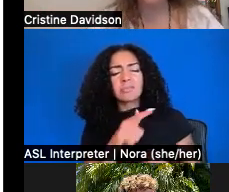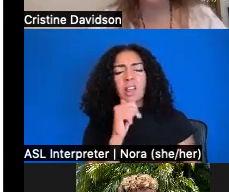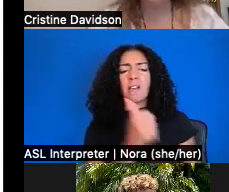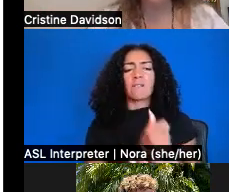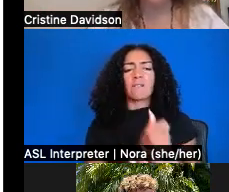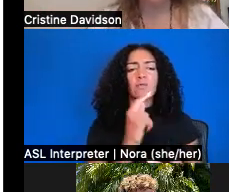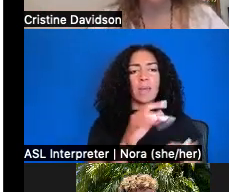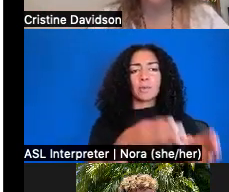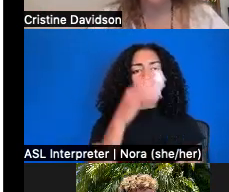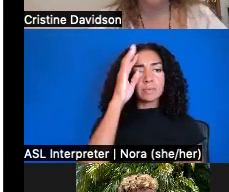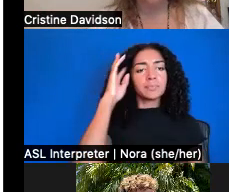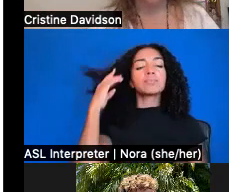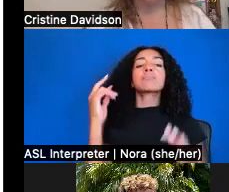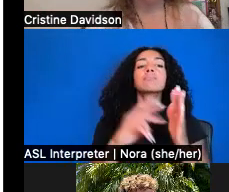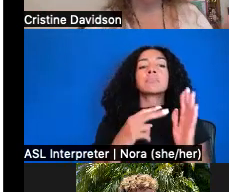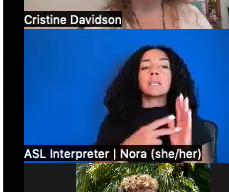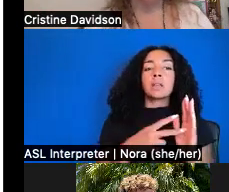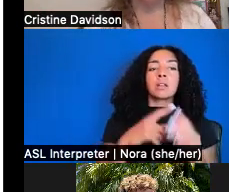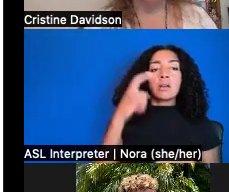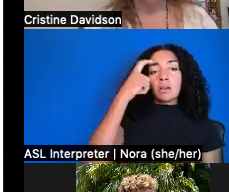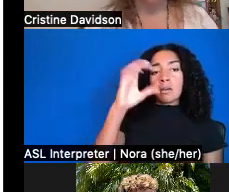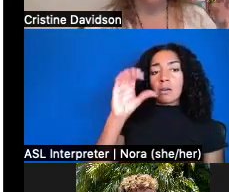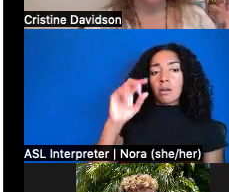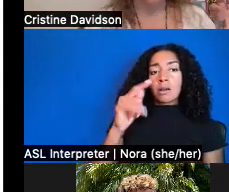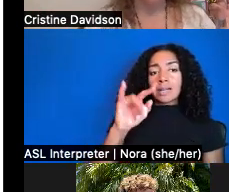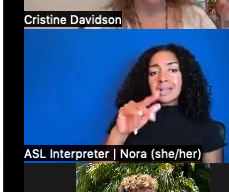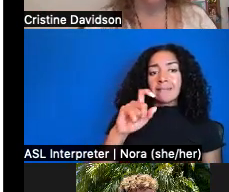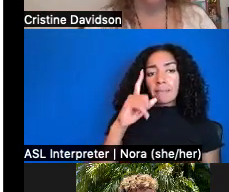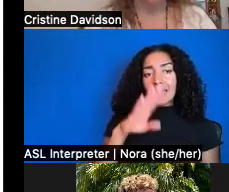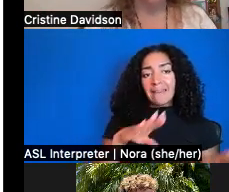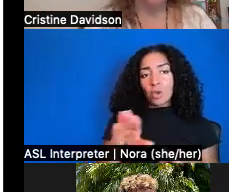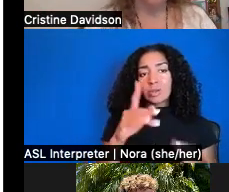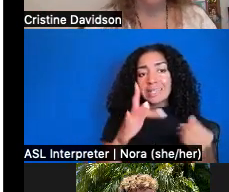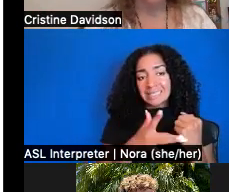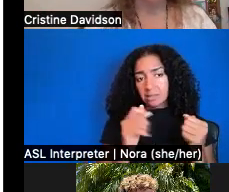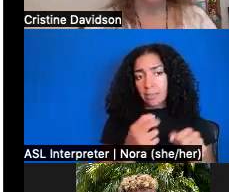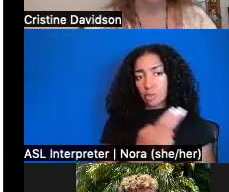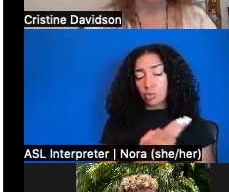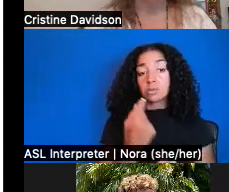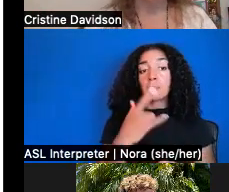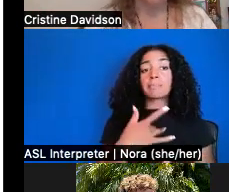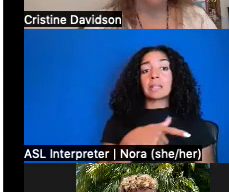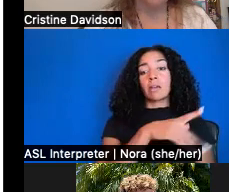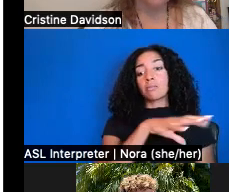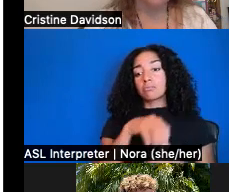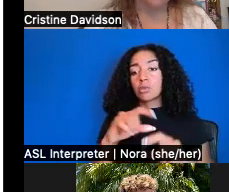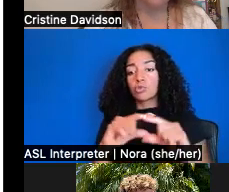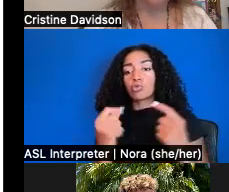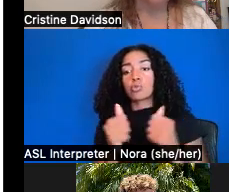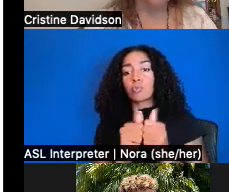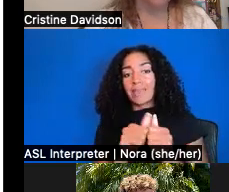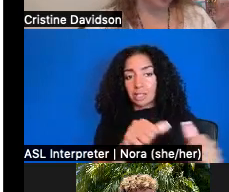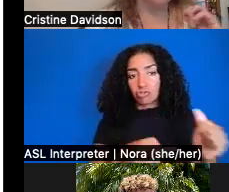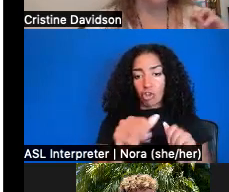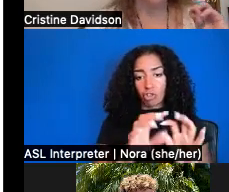techniques could be used. And so this is where they're in a group with each other, which the statistics say is better because